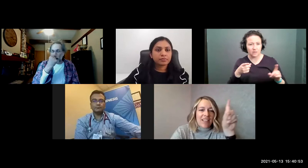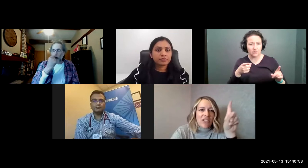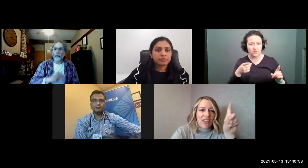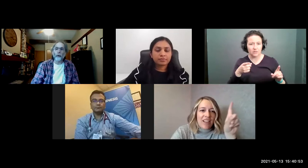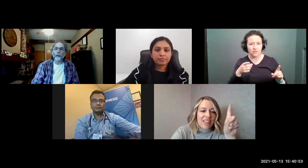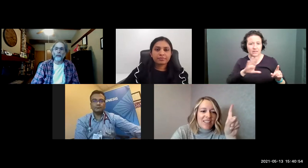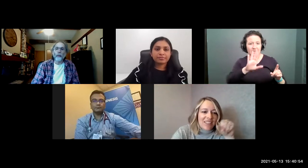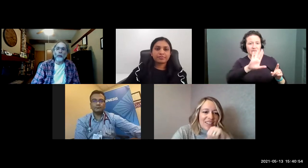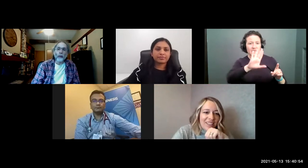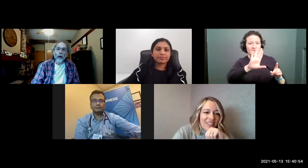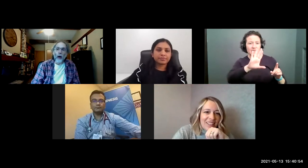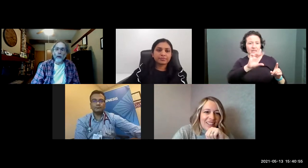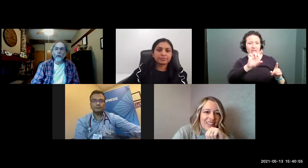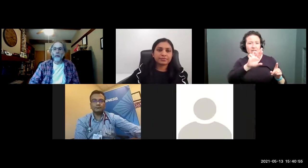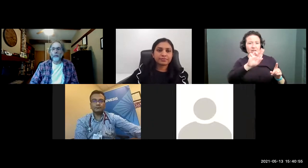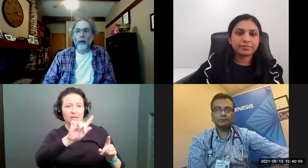Dr. Katz?